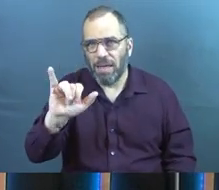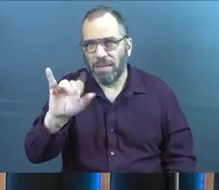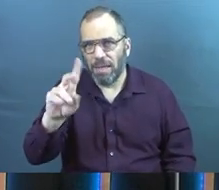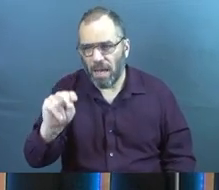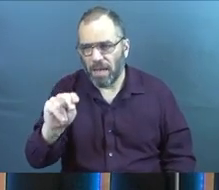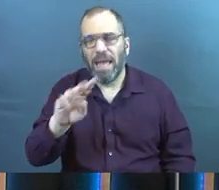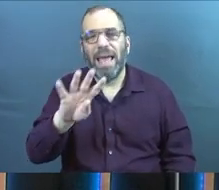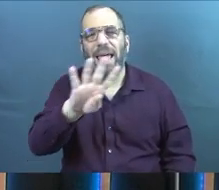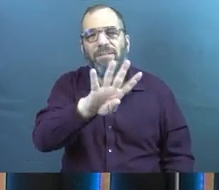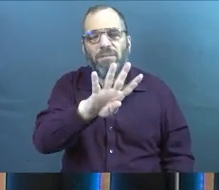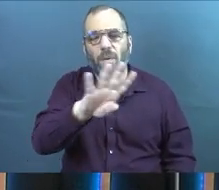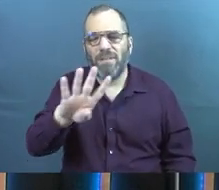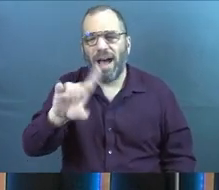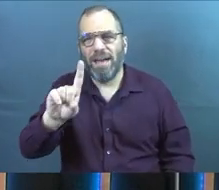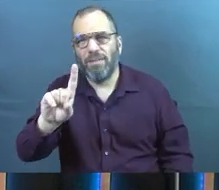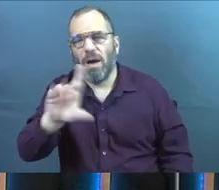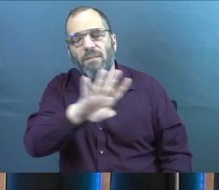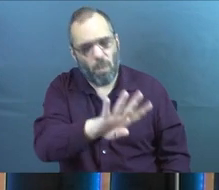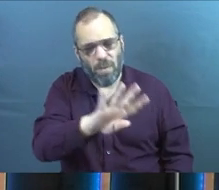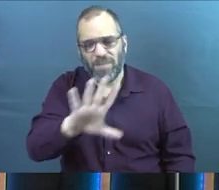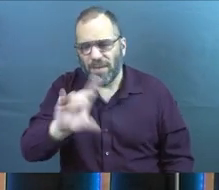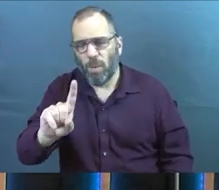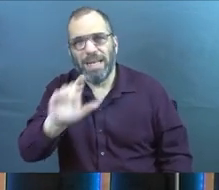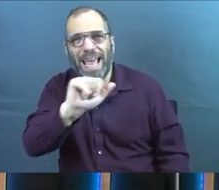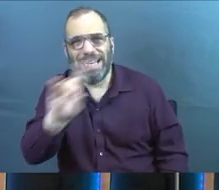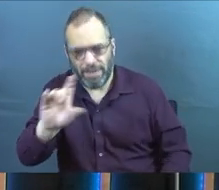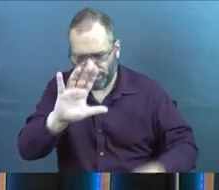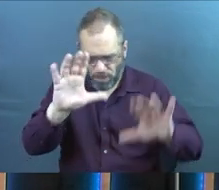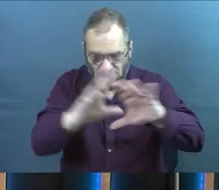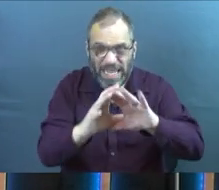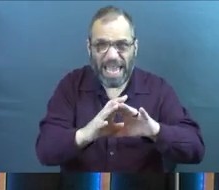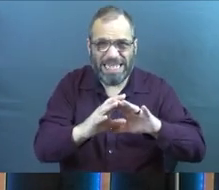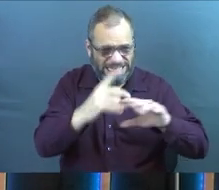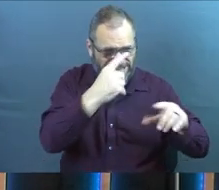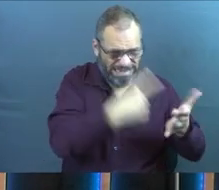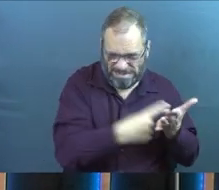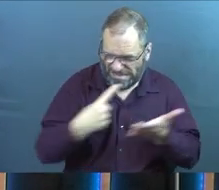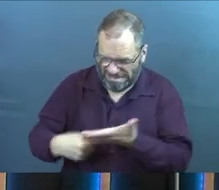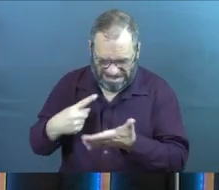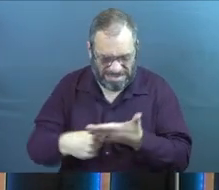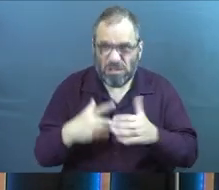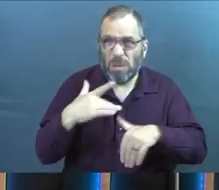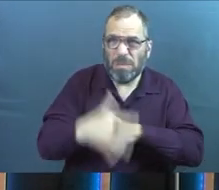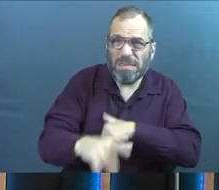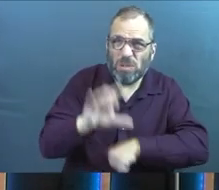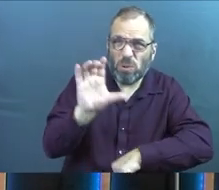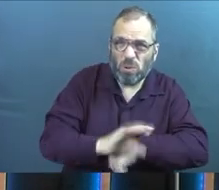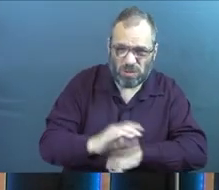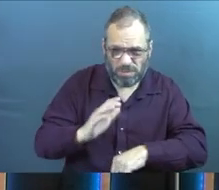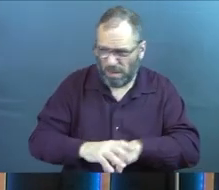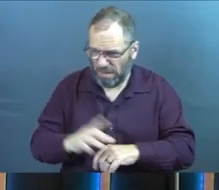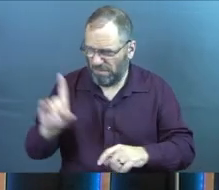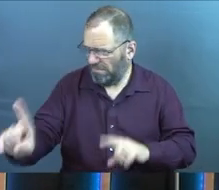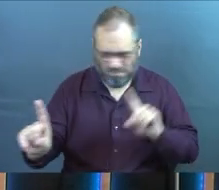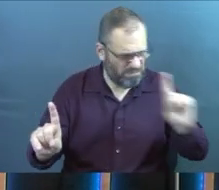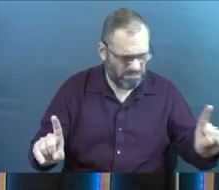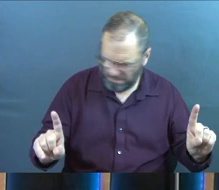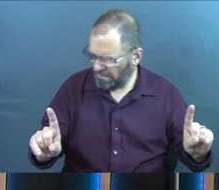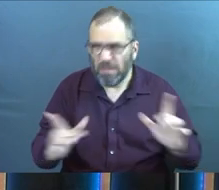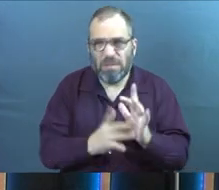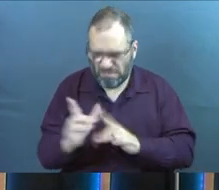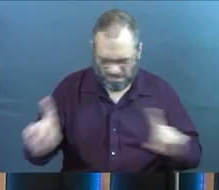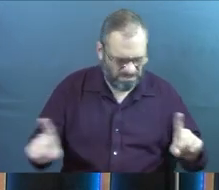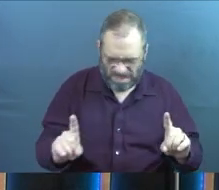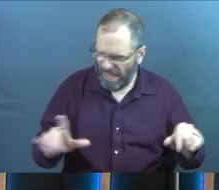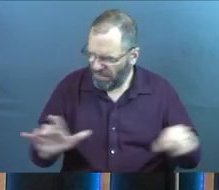in 451 AD. So here's what happened. There's all these disagreements going on in the early church about this dual nature of Jesus,